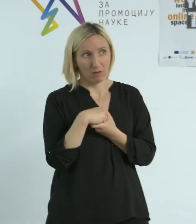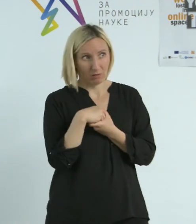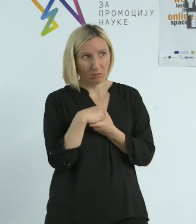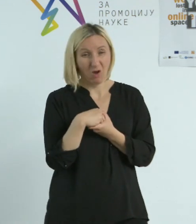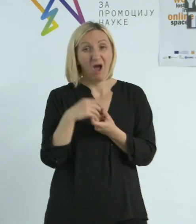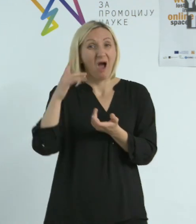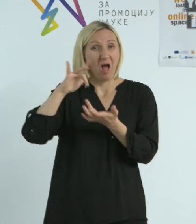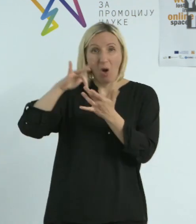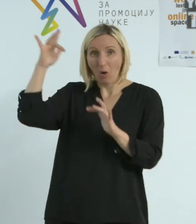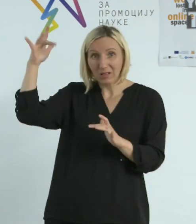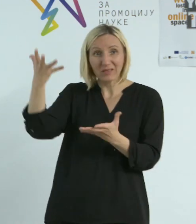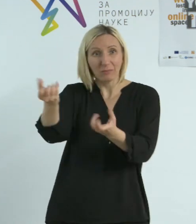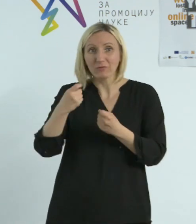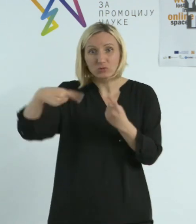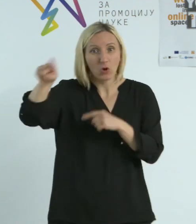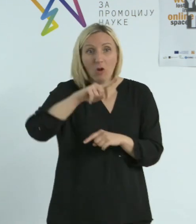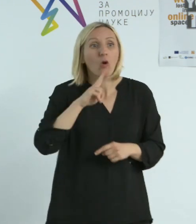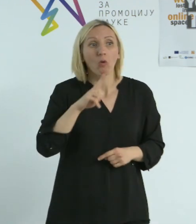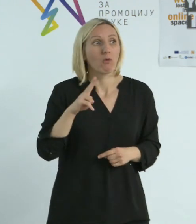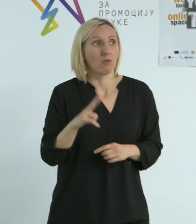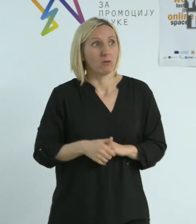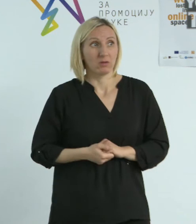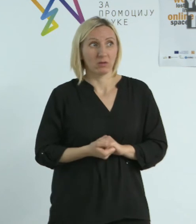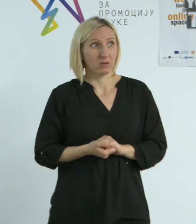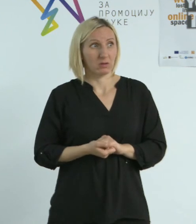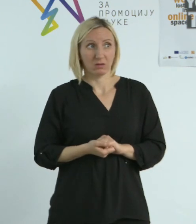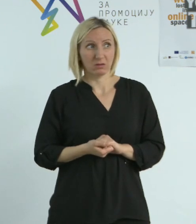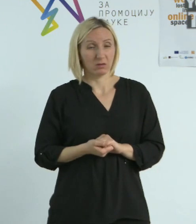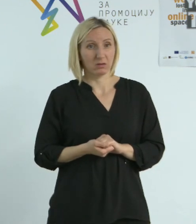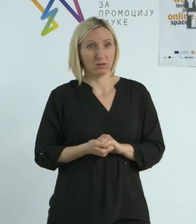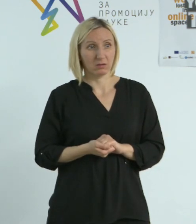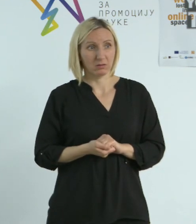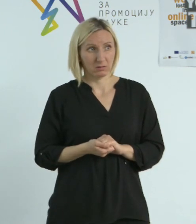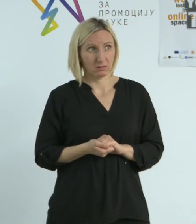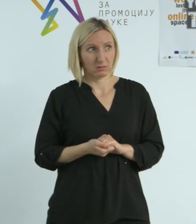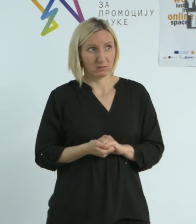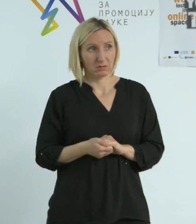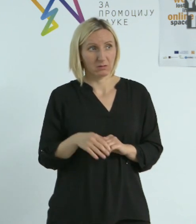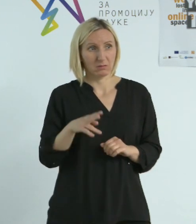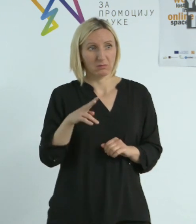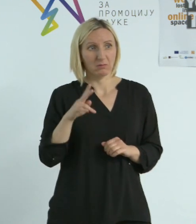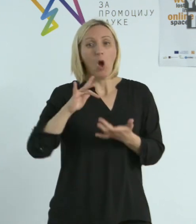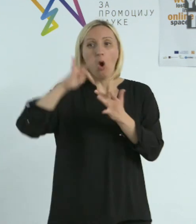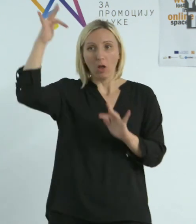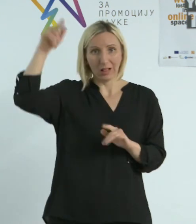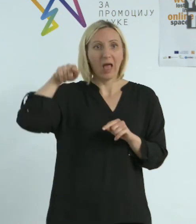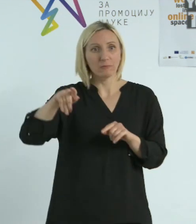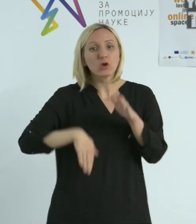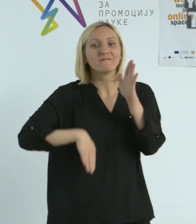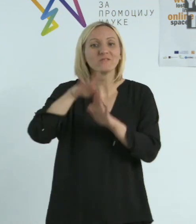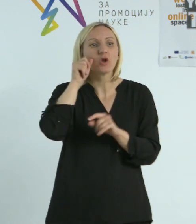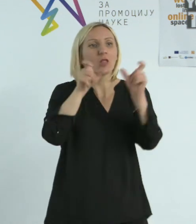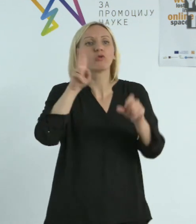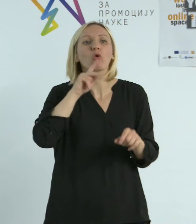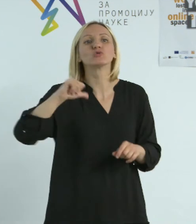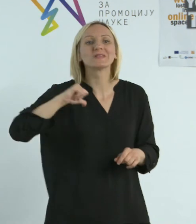online courses, but through online or digital youth work, it can have a bigger reach, maybe even than like